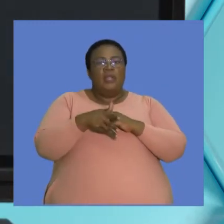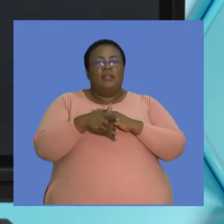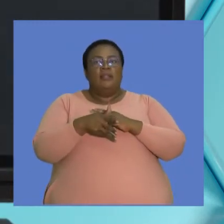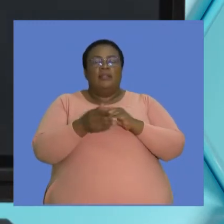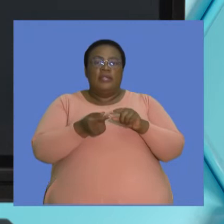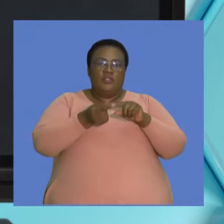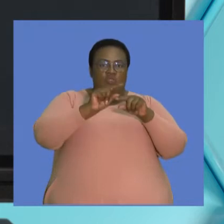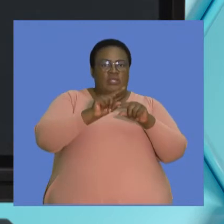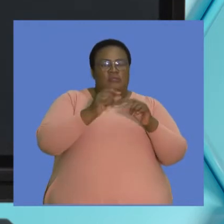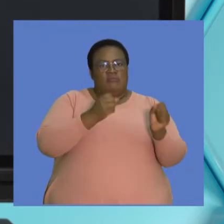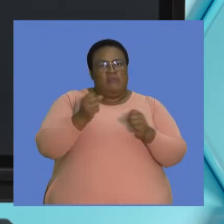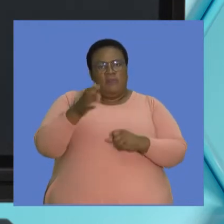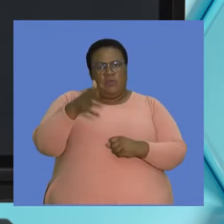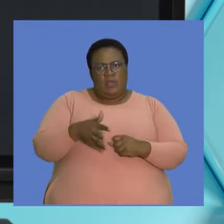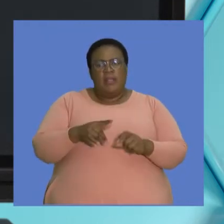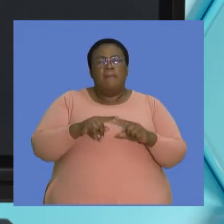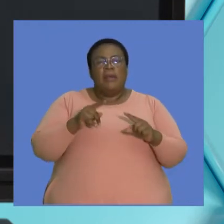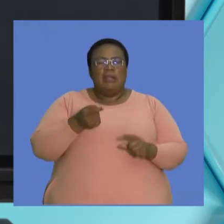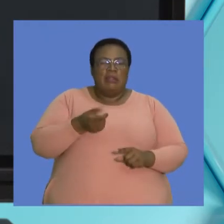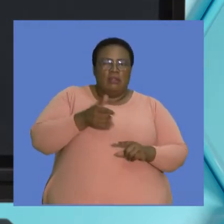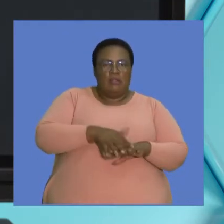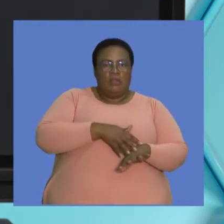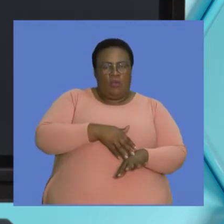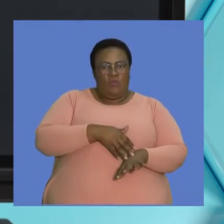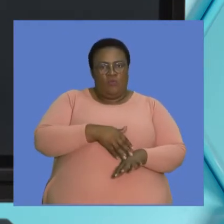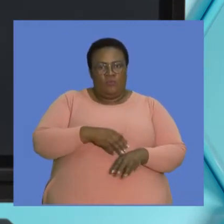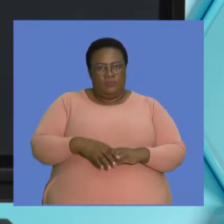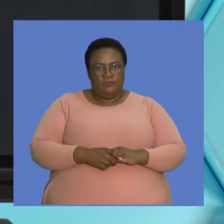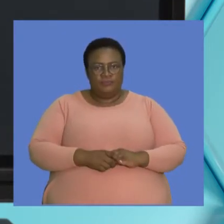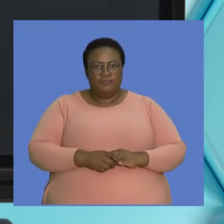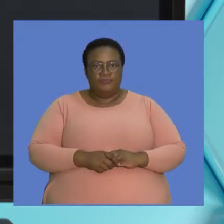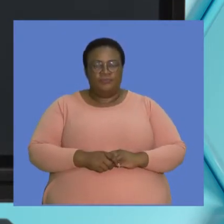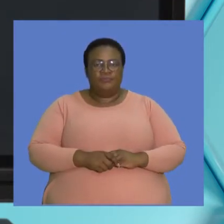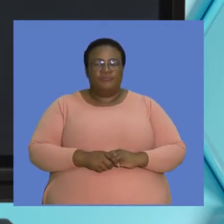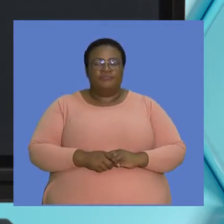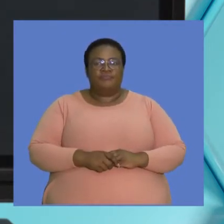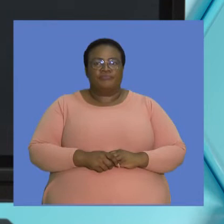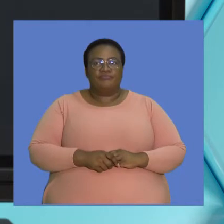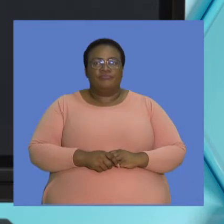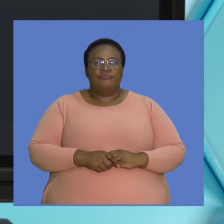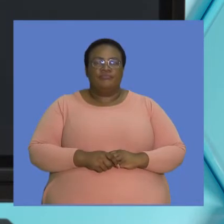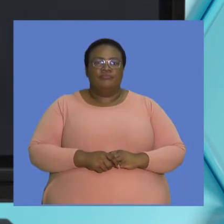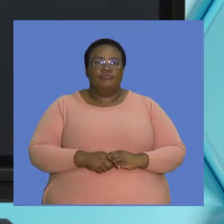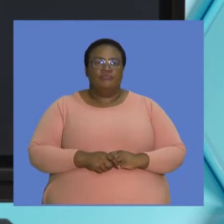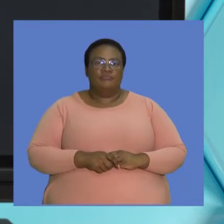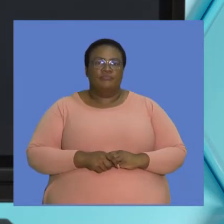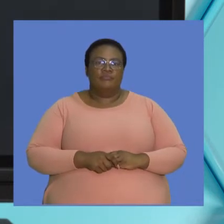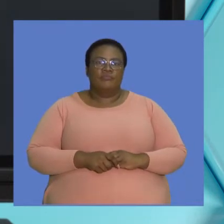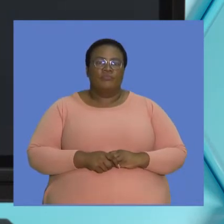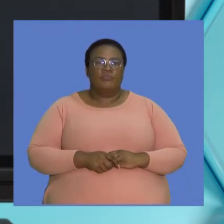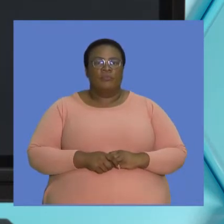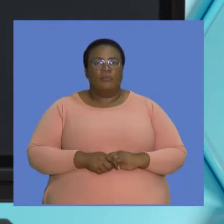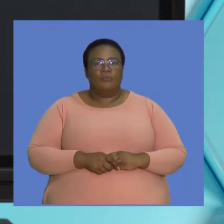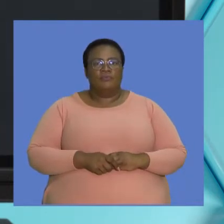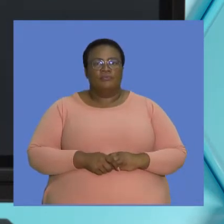increase, or it will still increase, but now at a slightly slower rate as opposed to the other